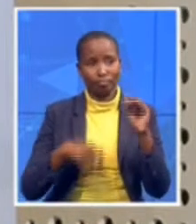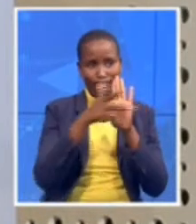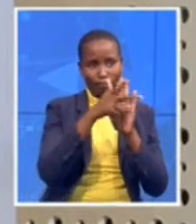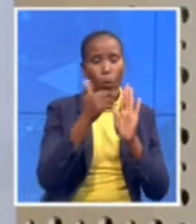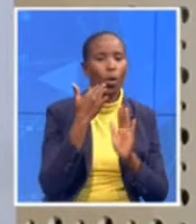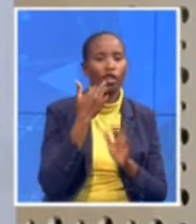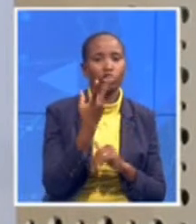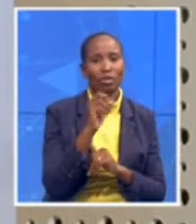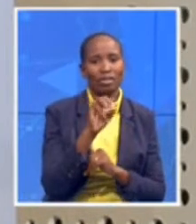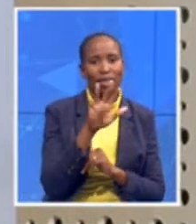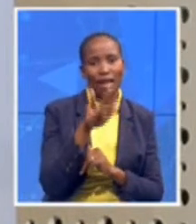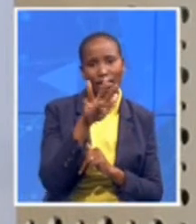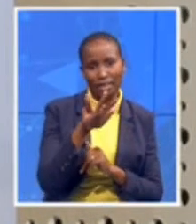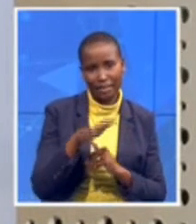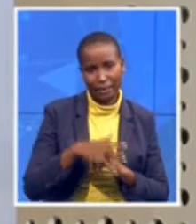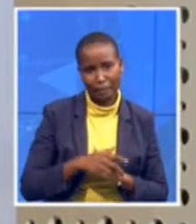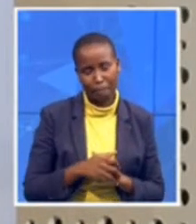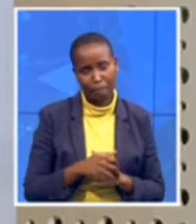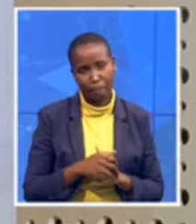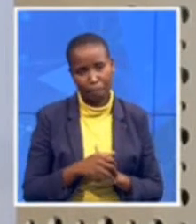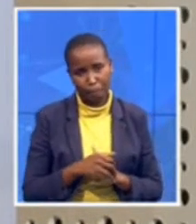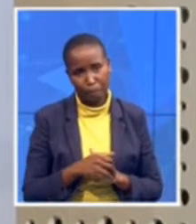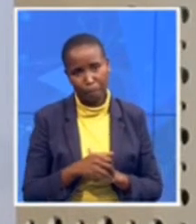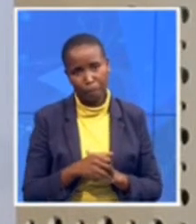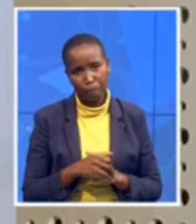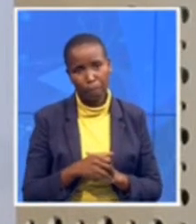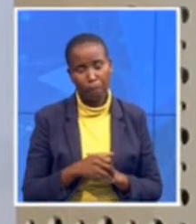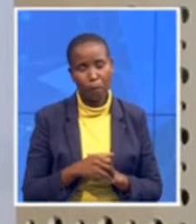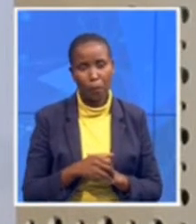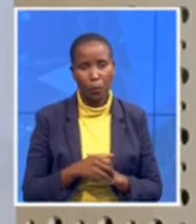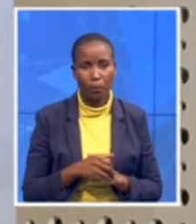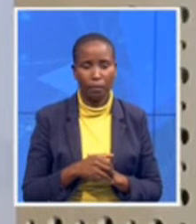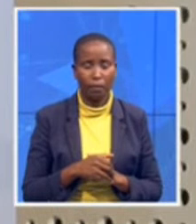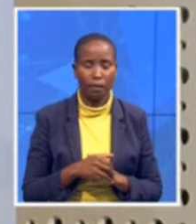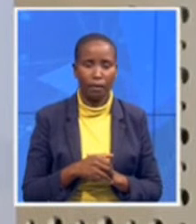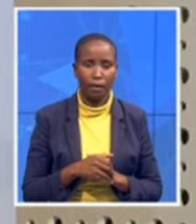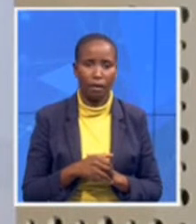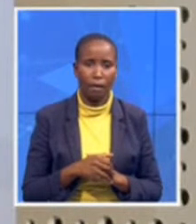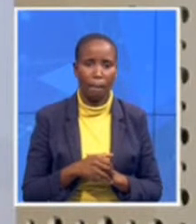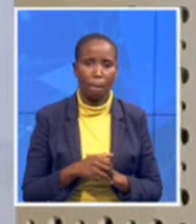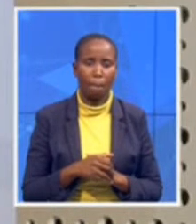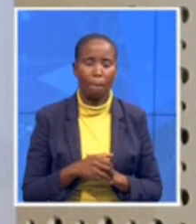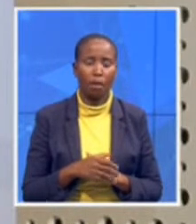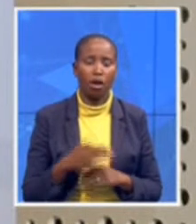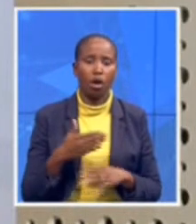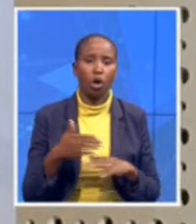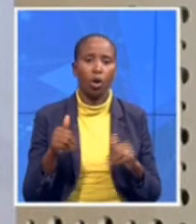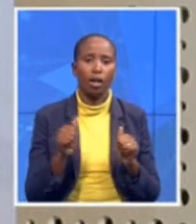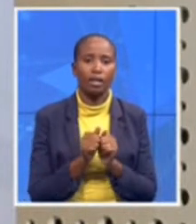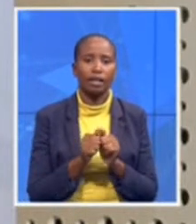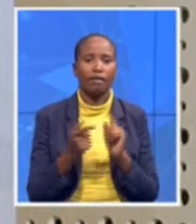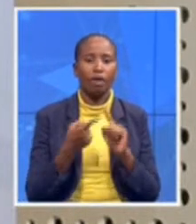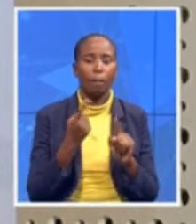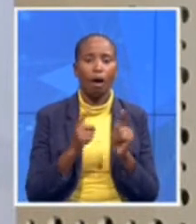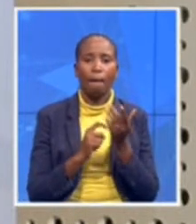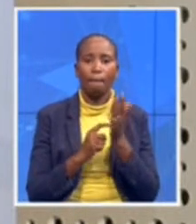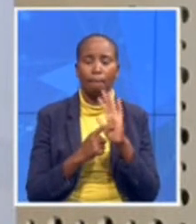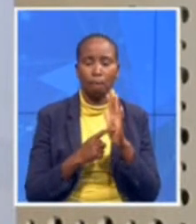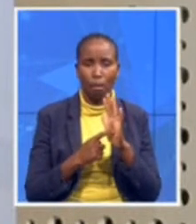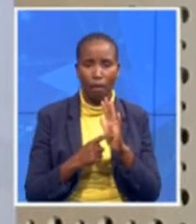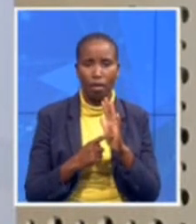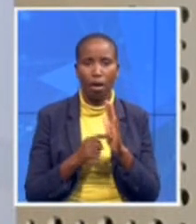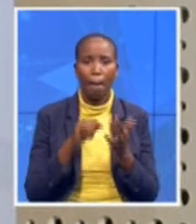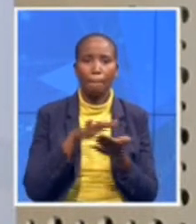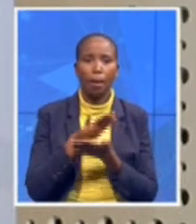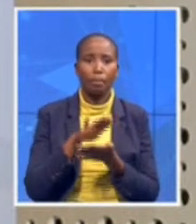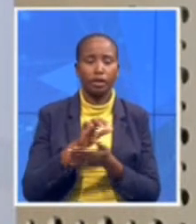2019. So the colleagues from the entity, the Films and Publication Board, will take us through some of